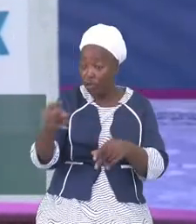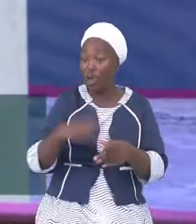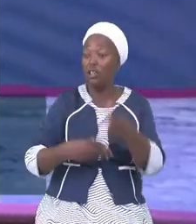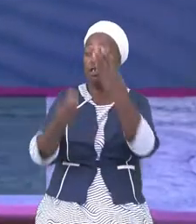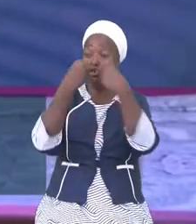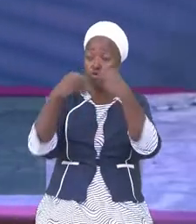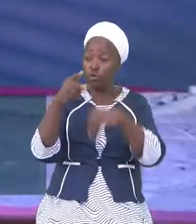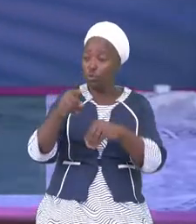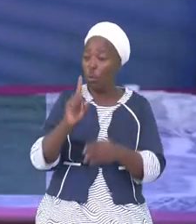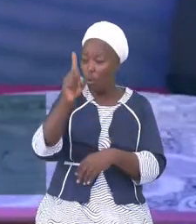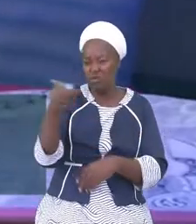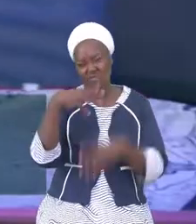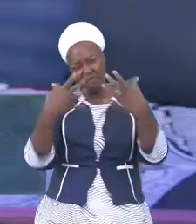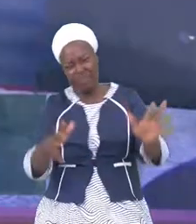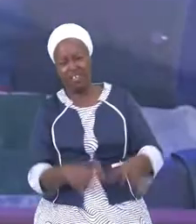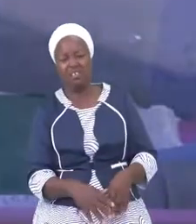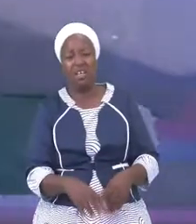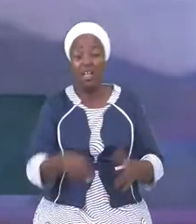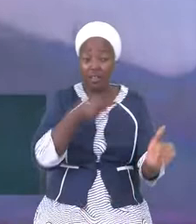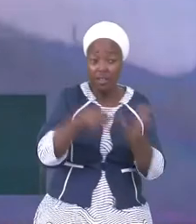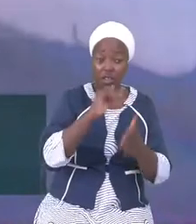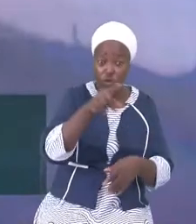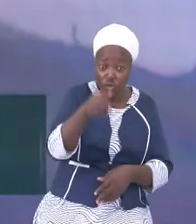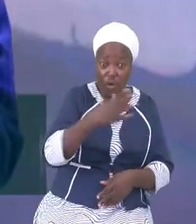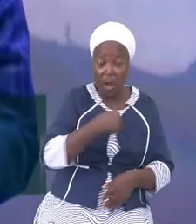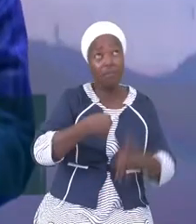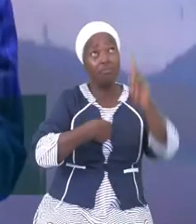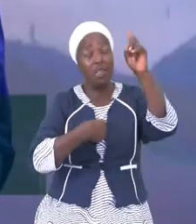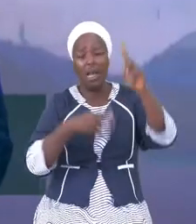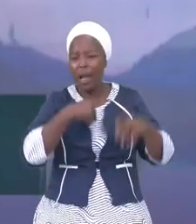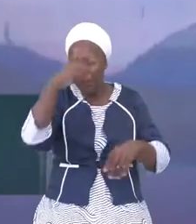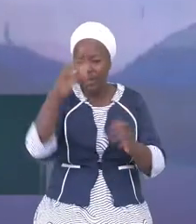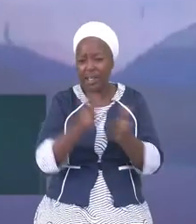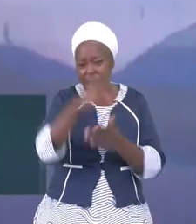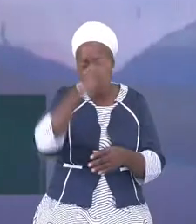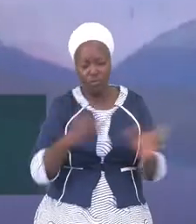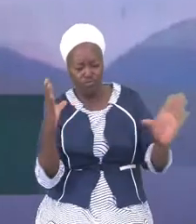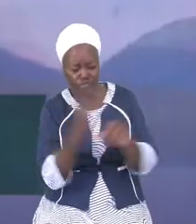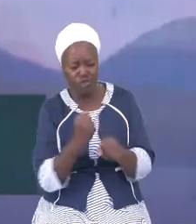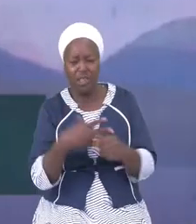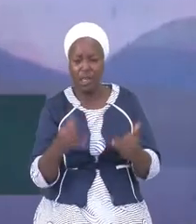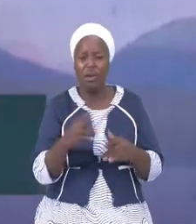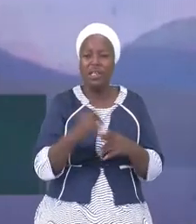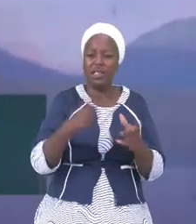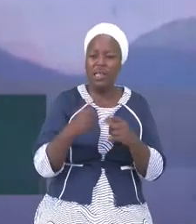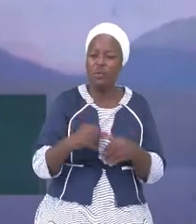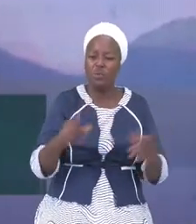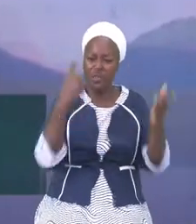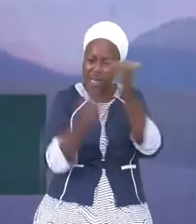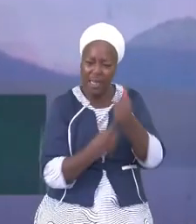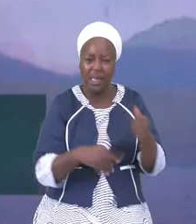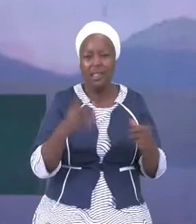me and you. And because the man was arrested and the man was apprehended,